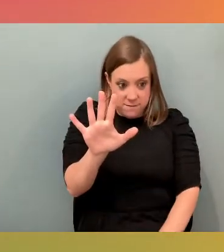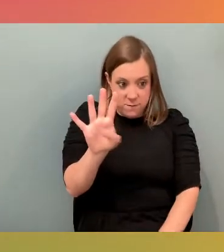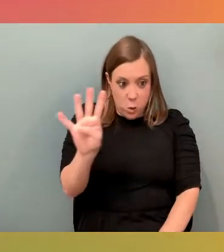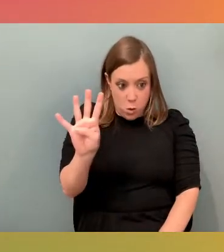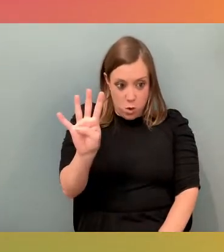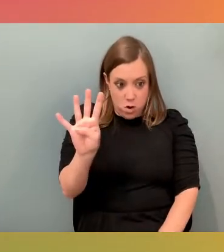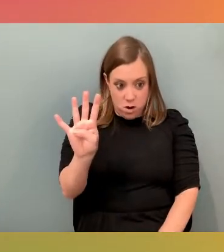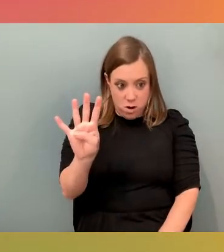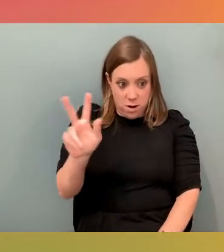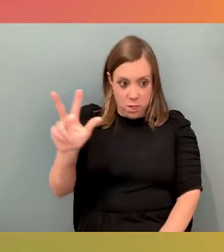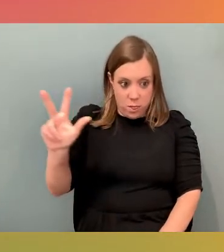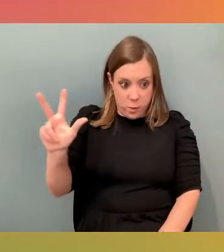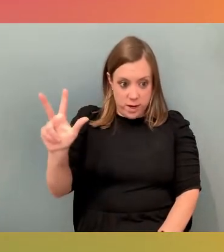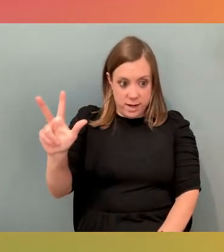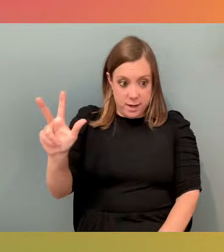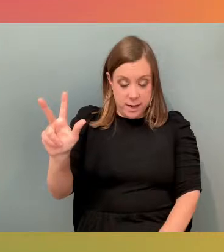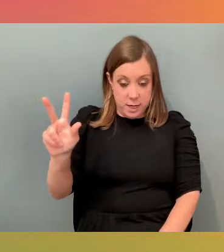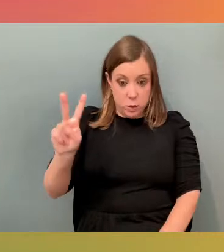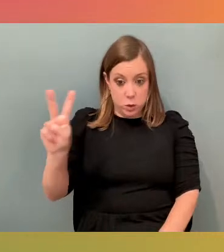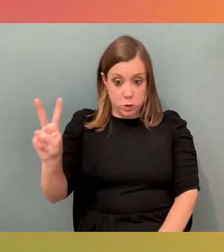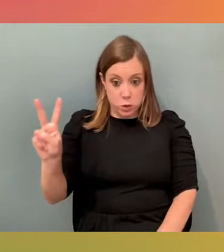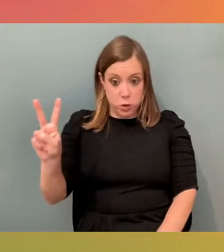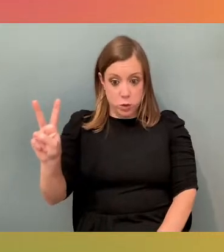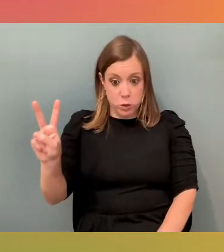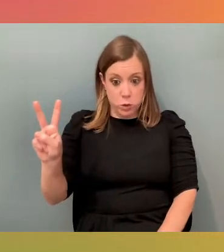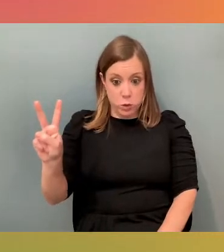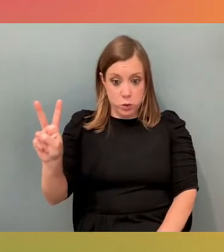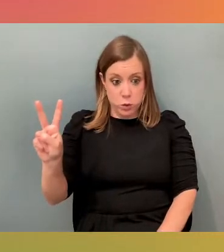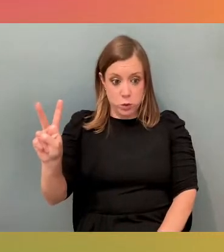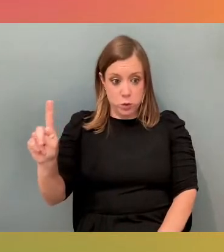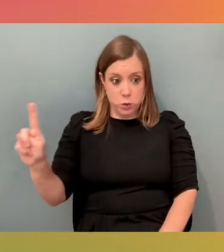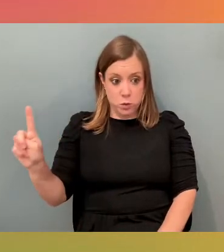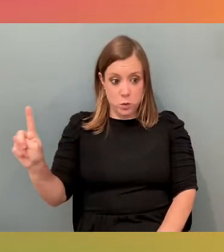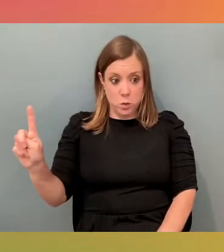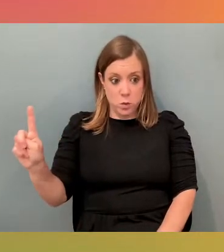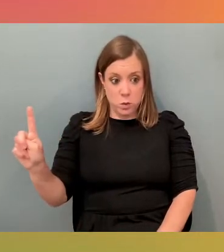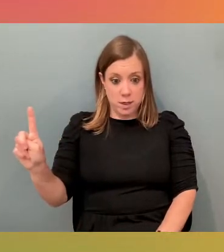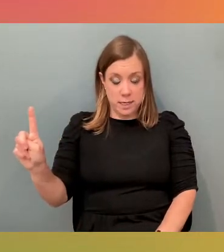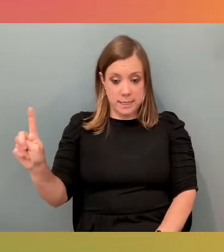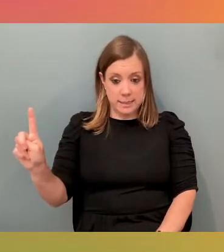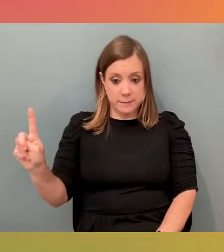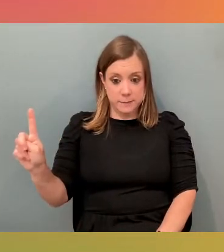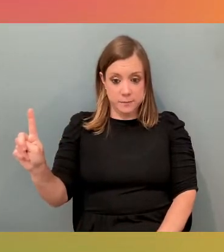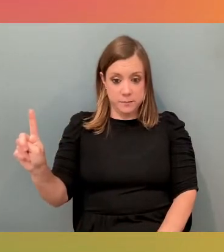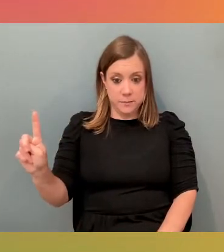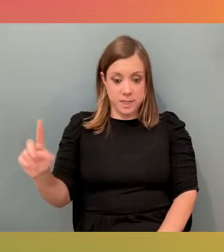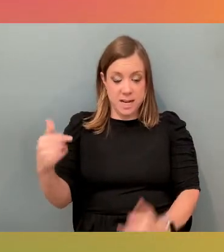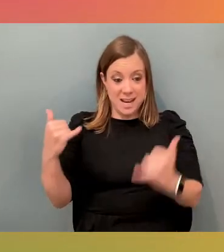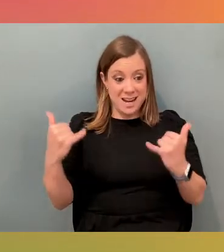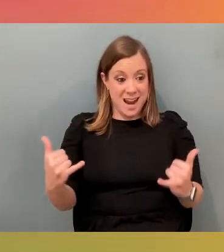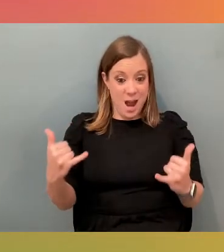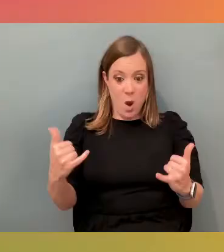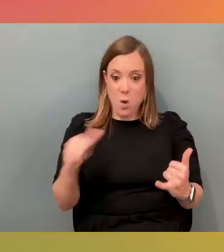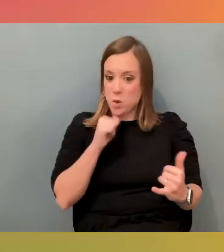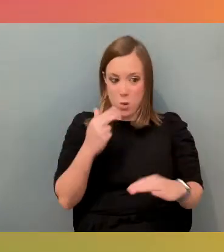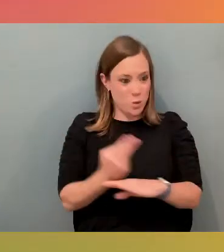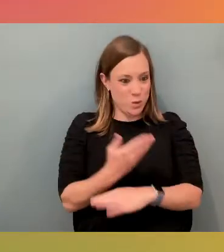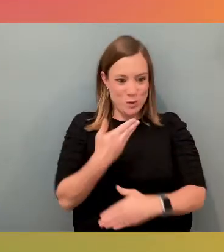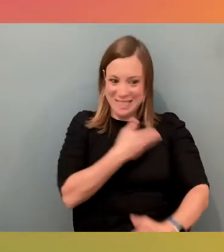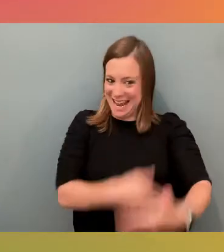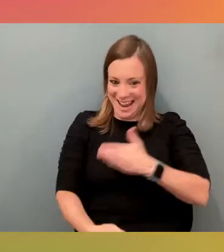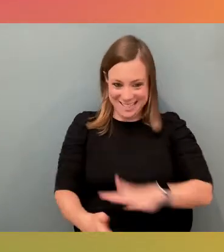4, 3, 2, 1. Now, without using your hands, lifting all the way